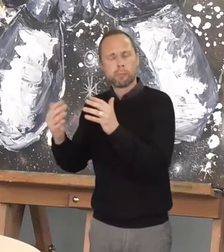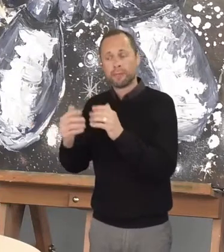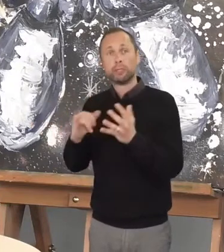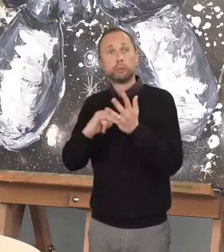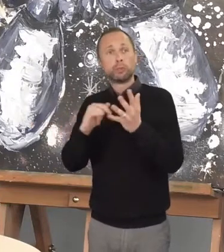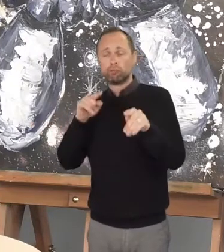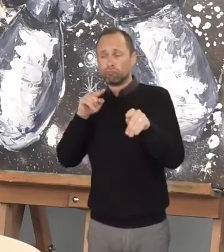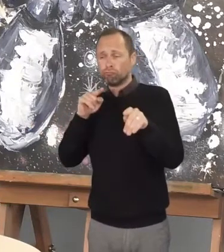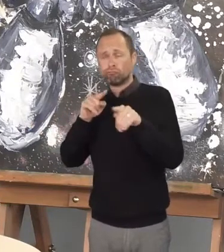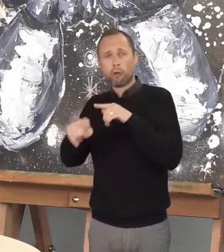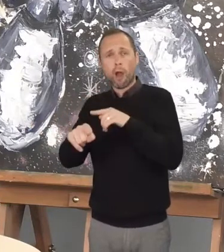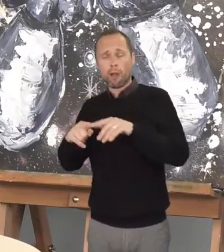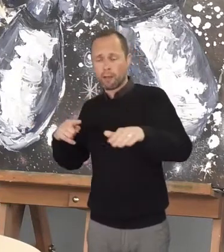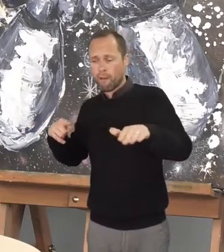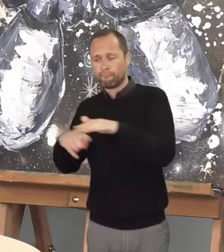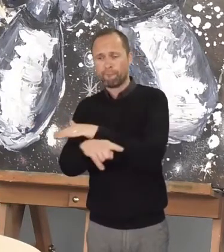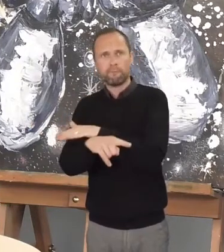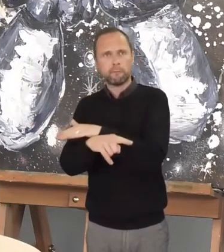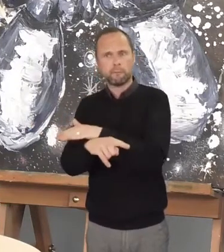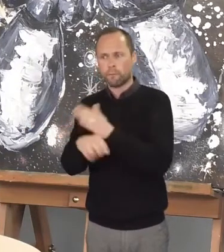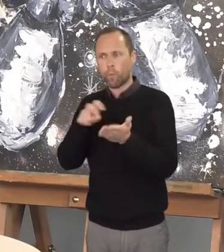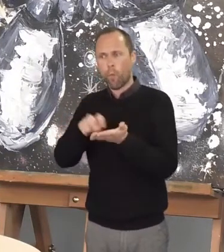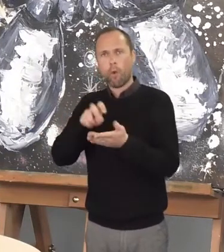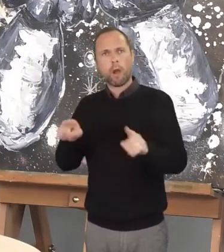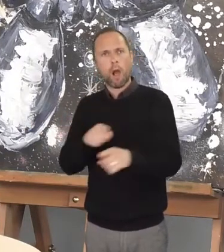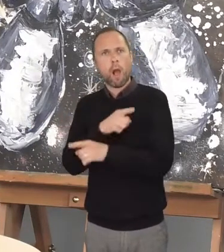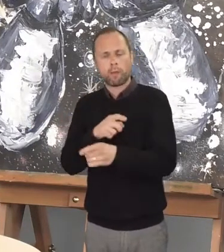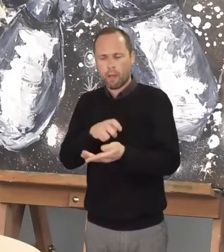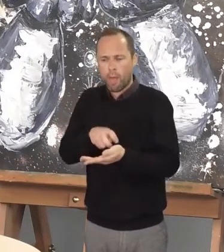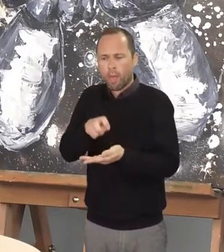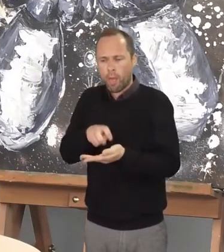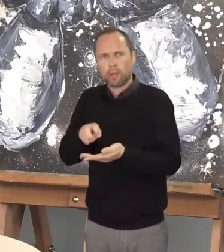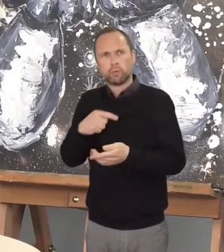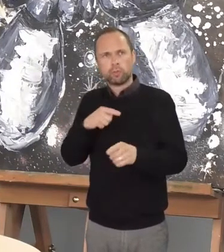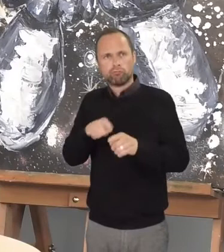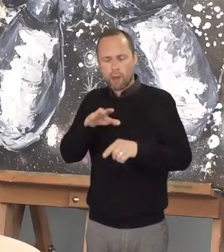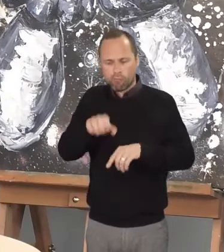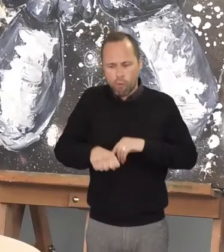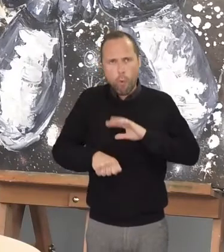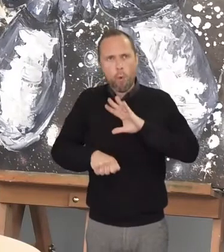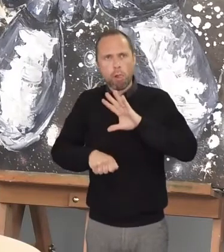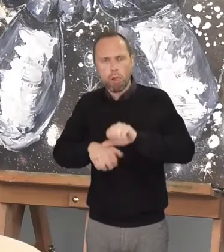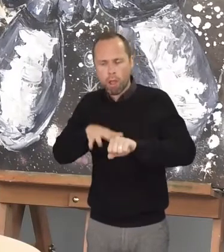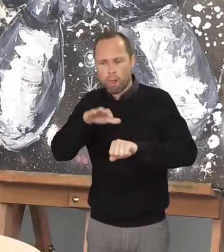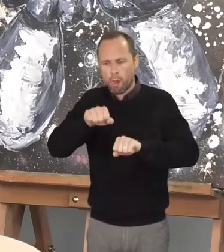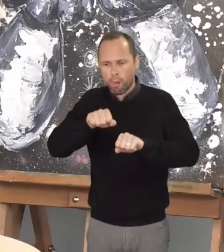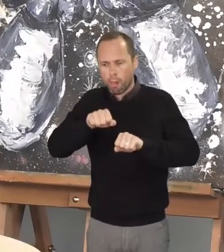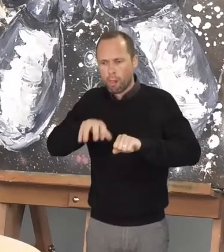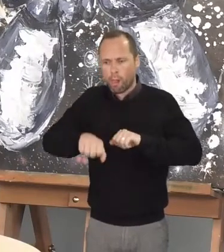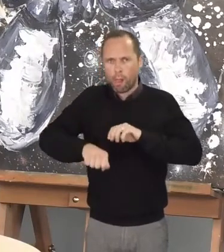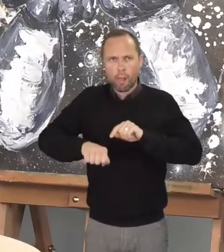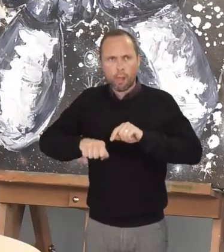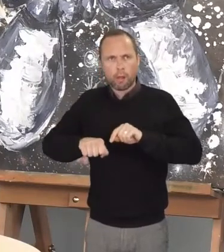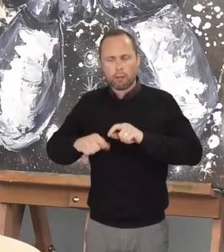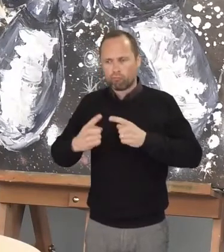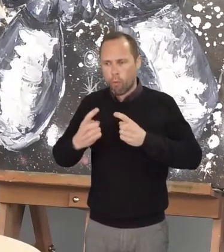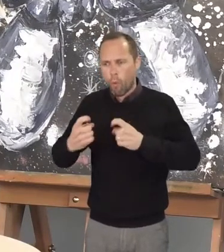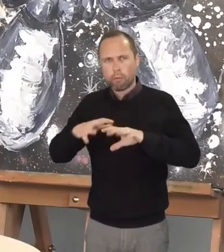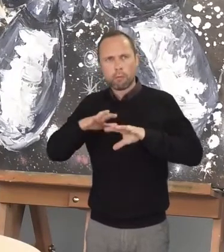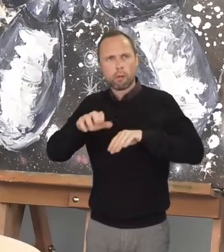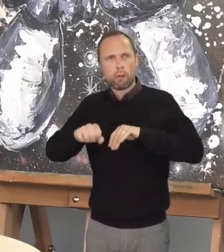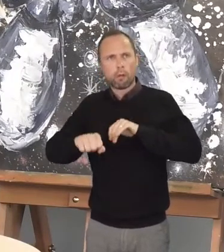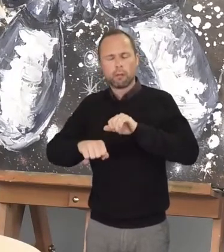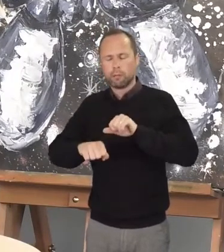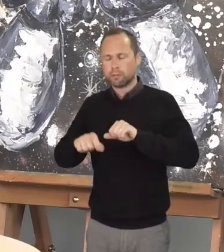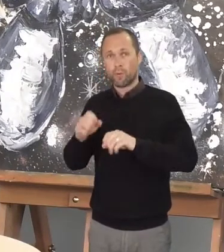flee, but she's unable to walk. And so the only way that she could do that was by crawling. And I'm sure that you are the same as me, and